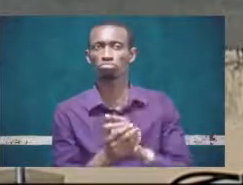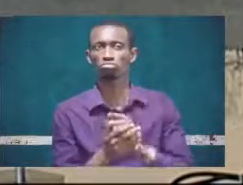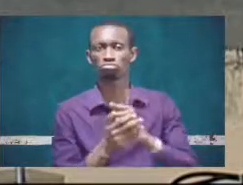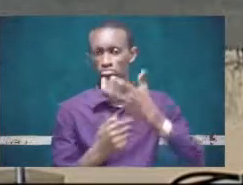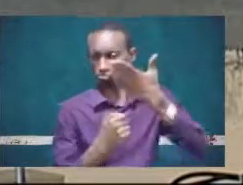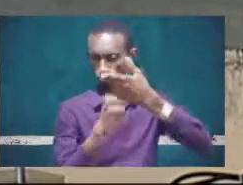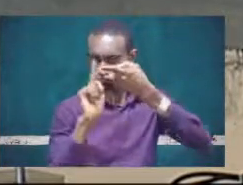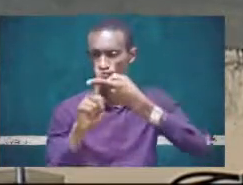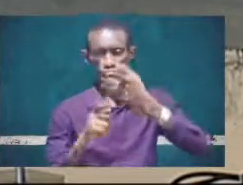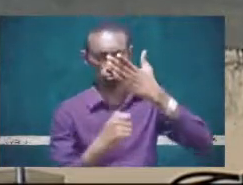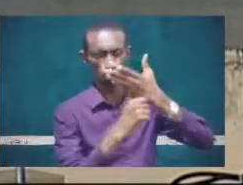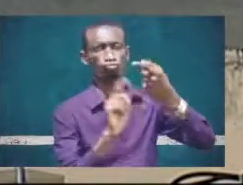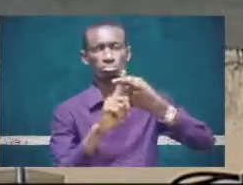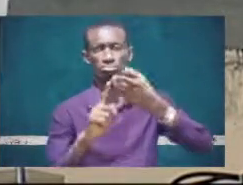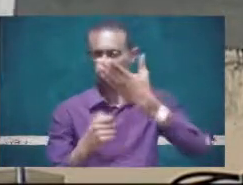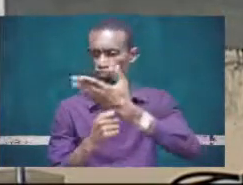everywhere.